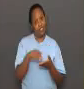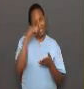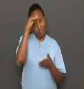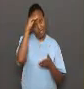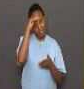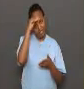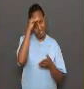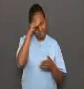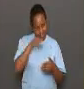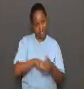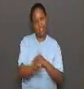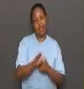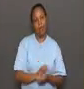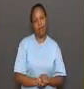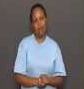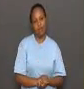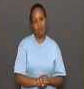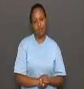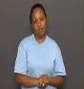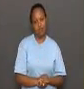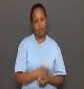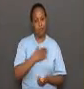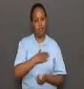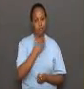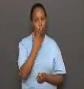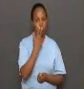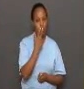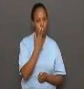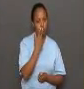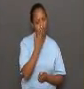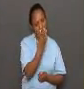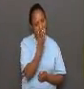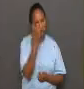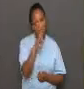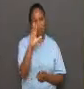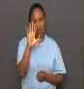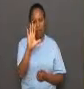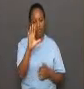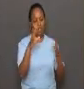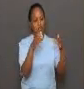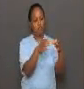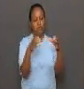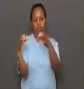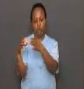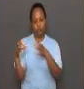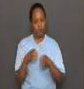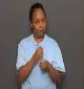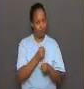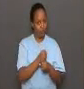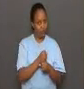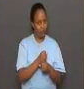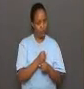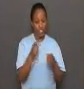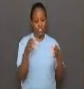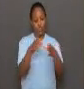topic. Please form groups of 4 or 5. Choose one person in